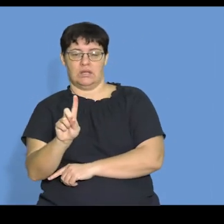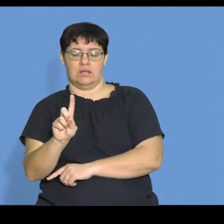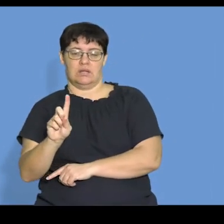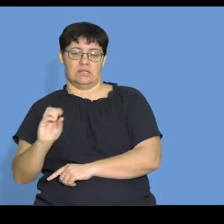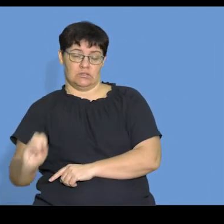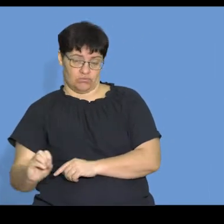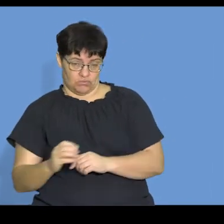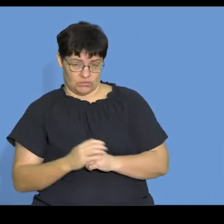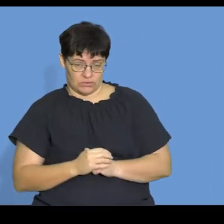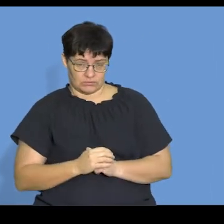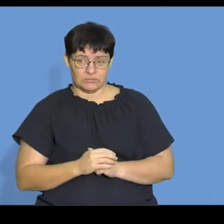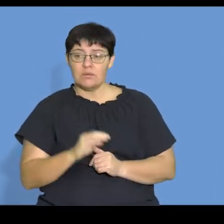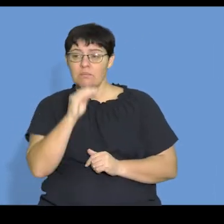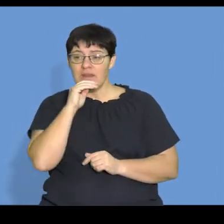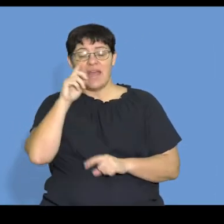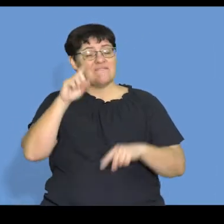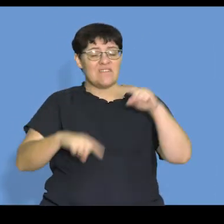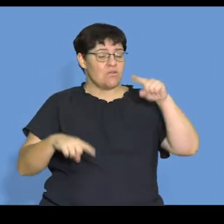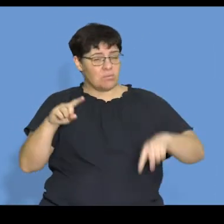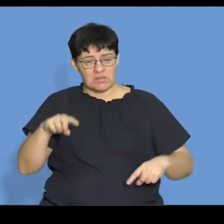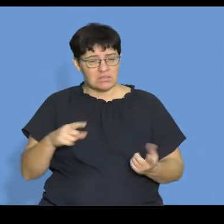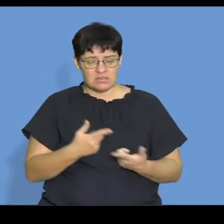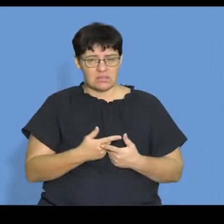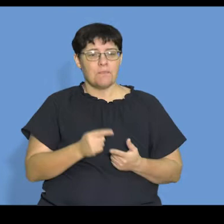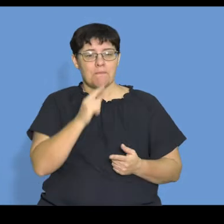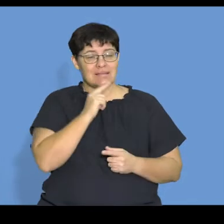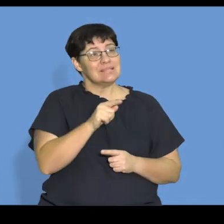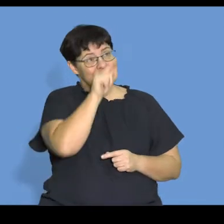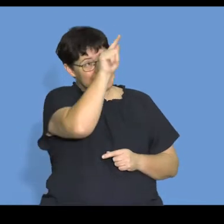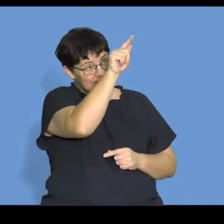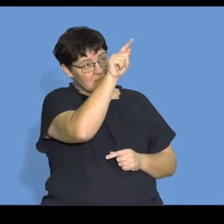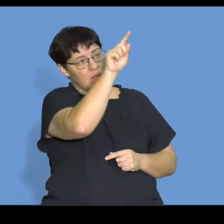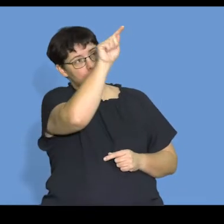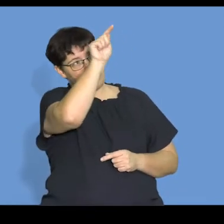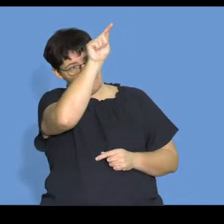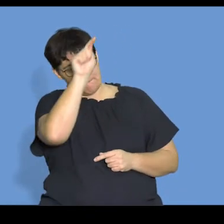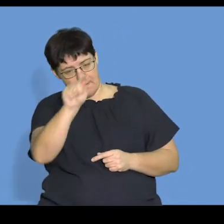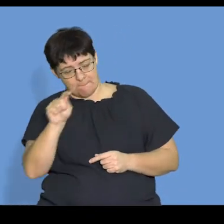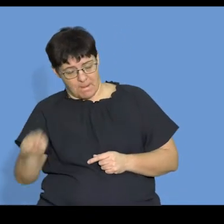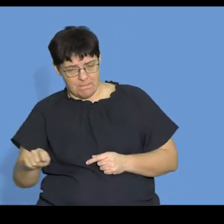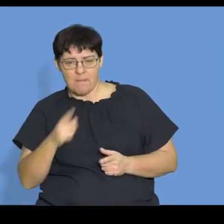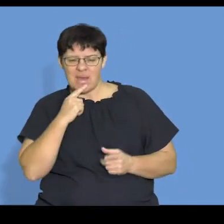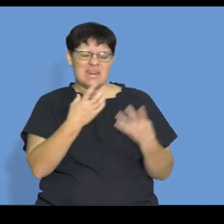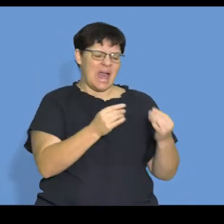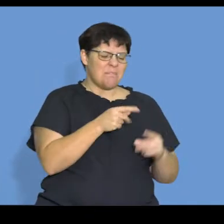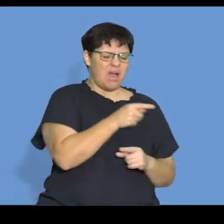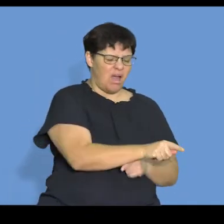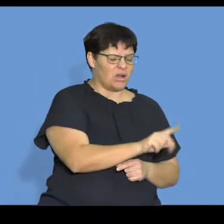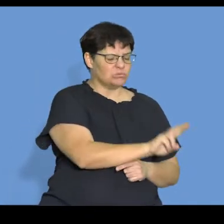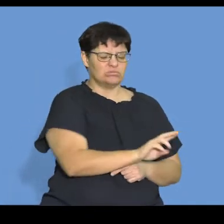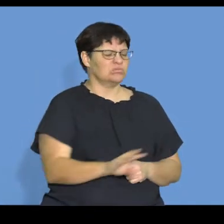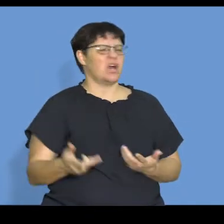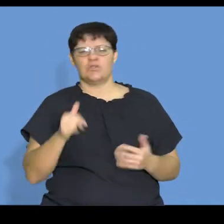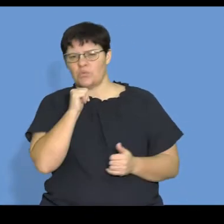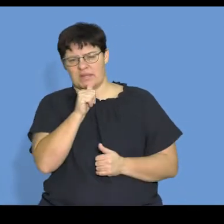variables, exponents, are in descending order, then it is in a correct order. Number 2,